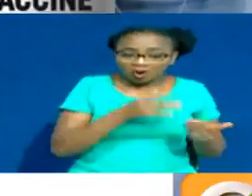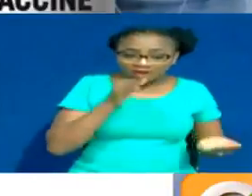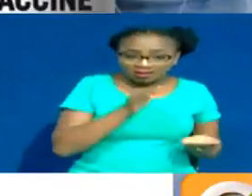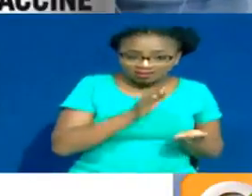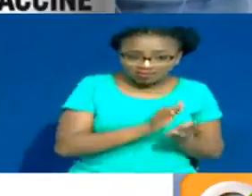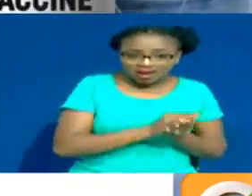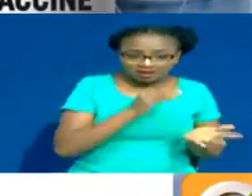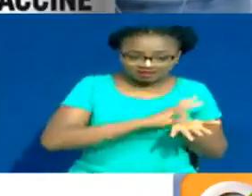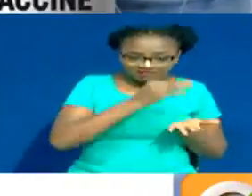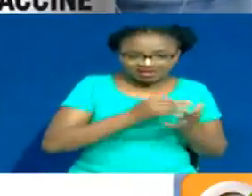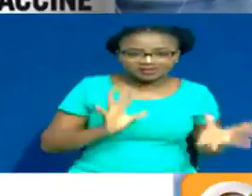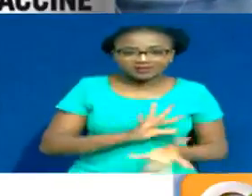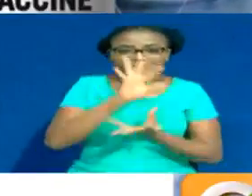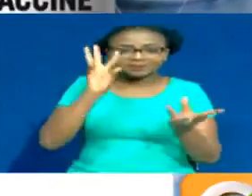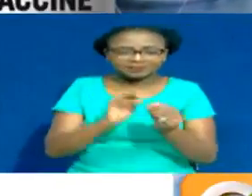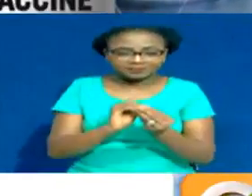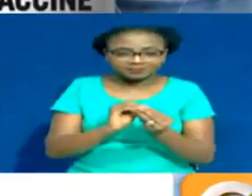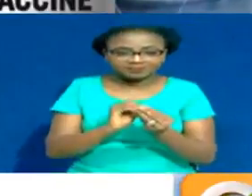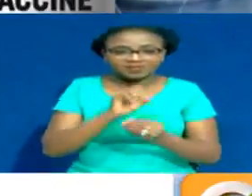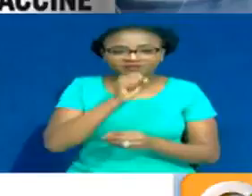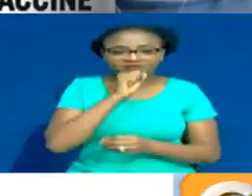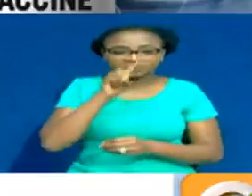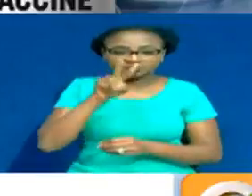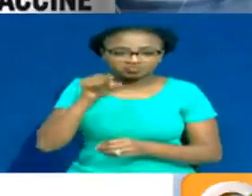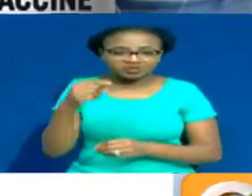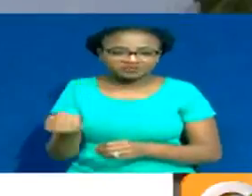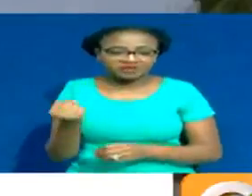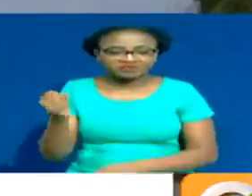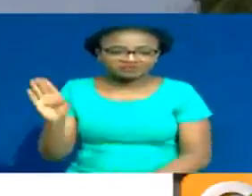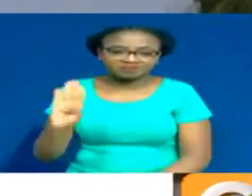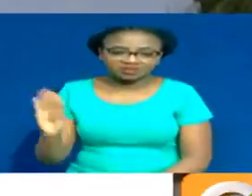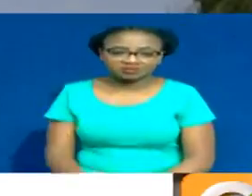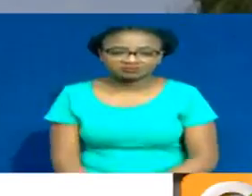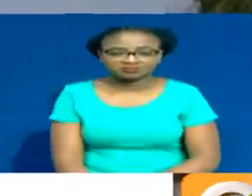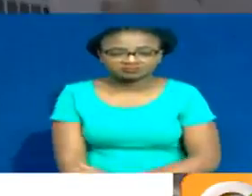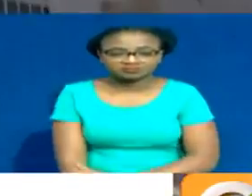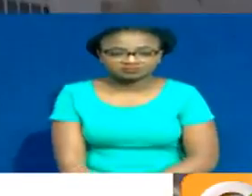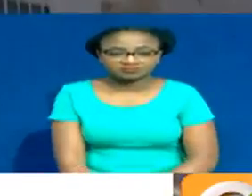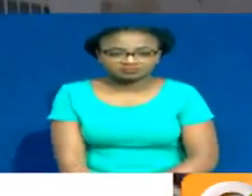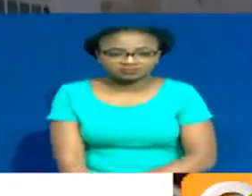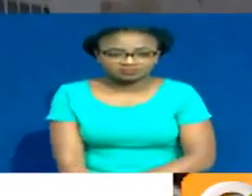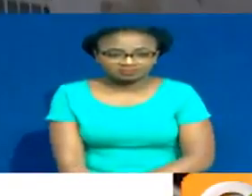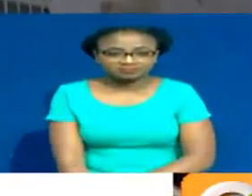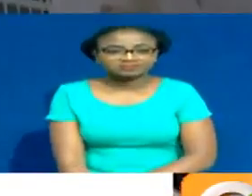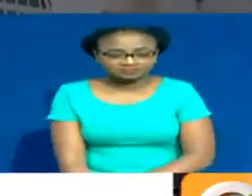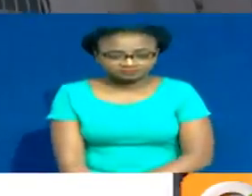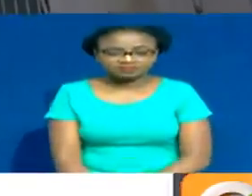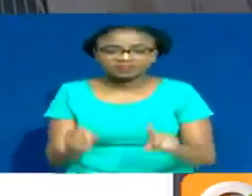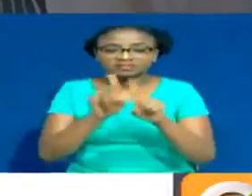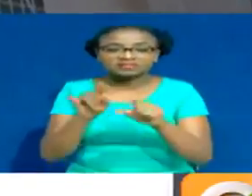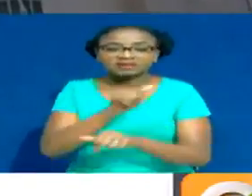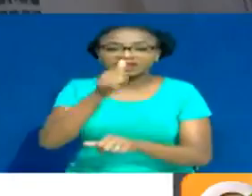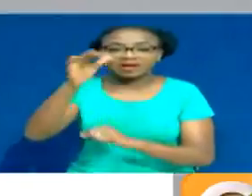shillings, Kenya's vaccine financing will cost 52.5 billion shillings. Kenya, just like several African